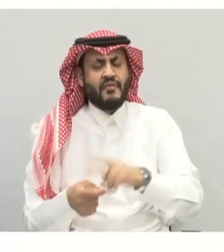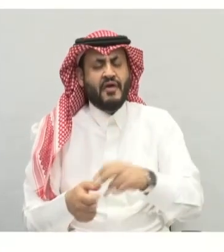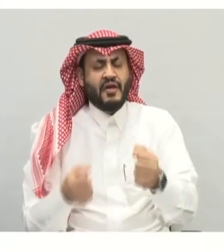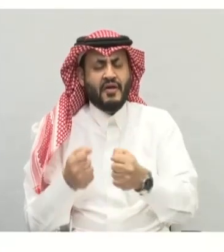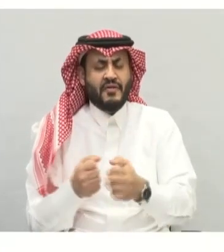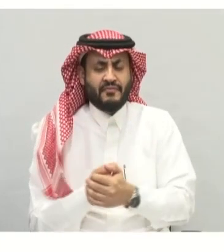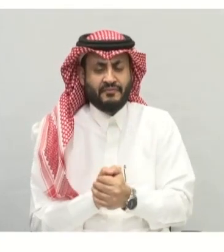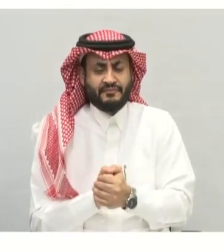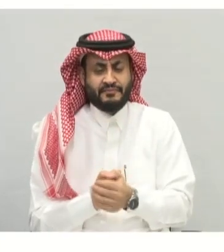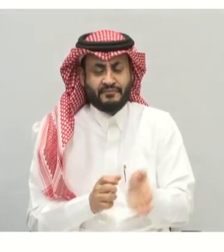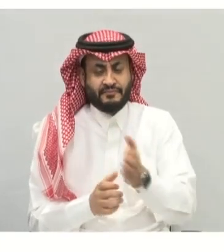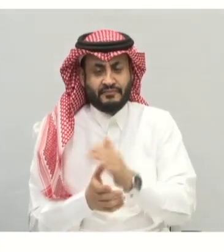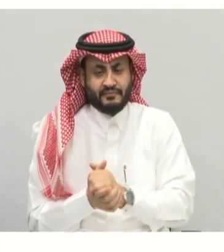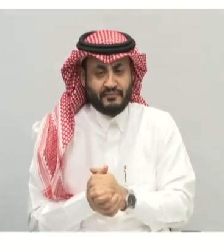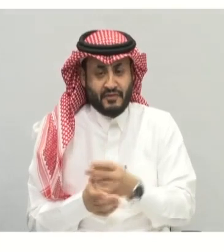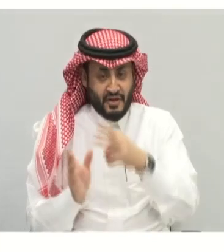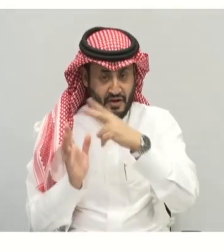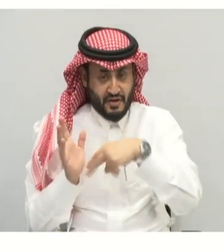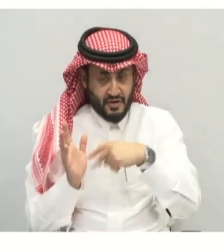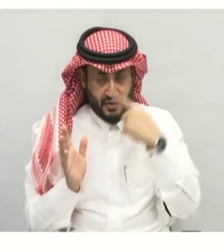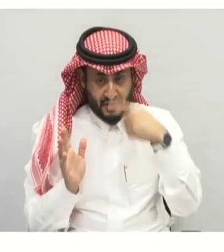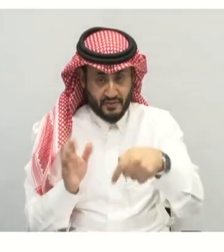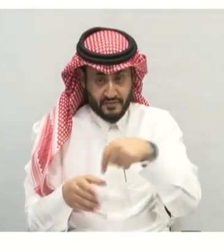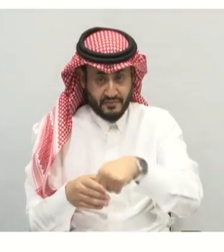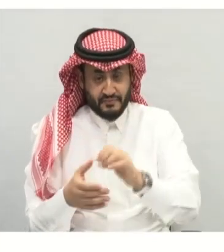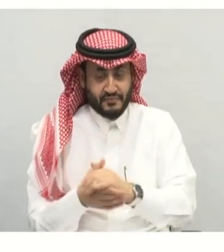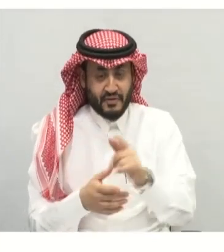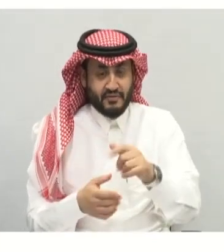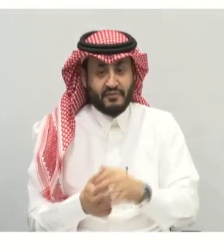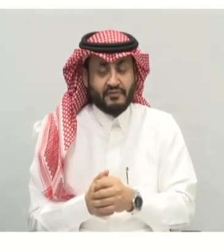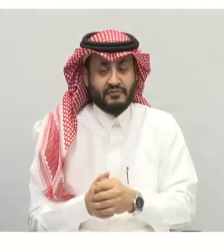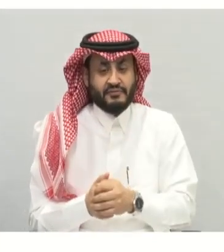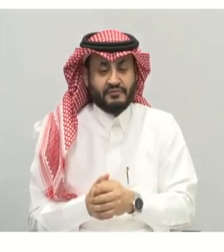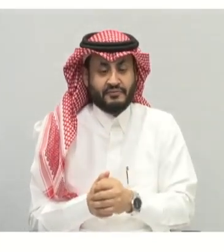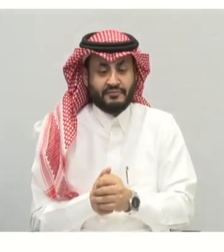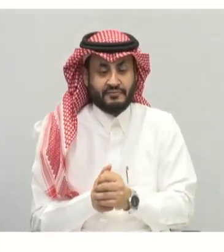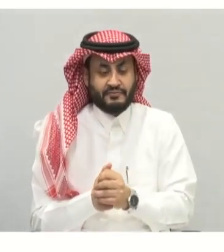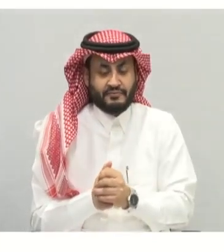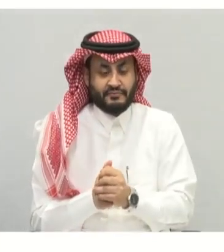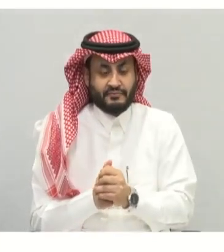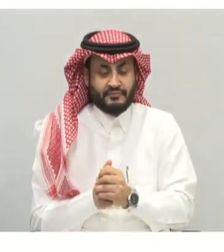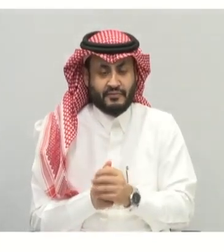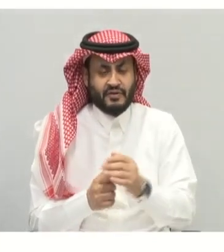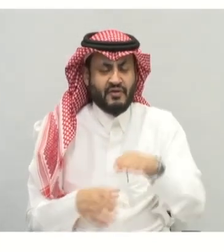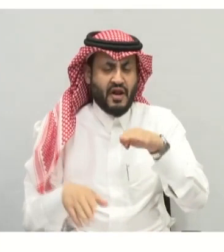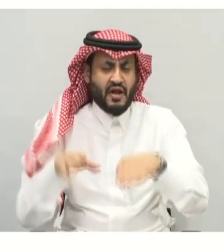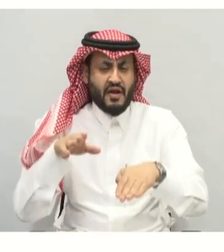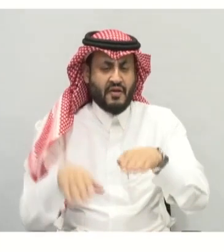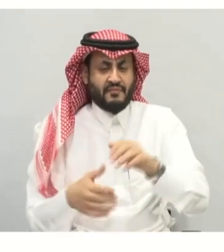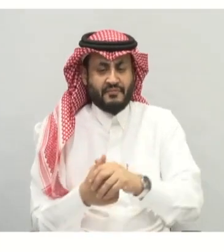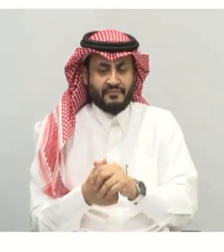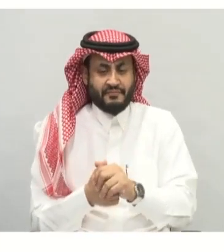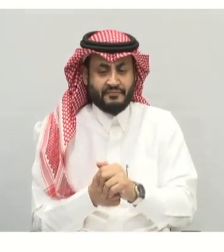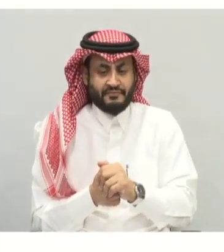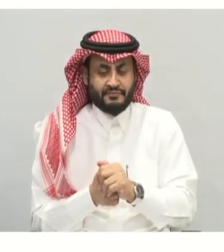this inside the reading text we have learned that some new phases of adapting for example we